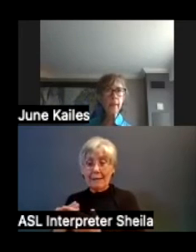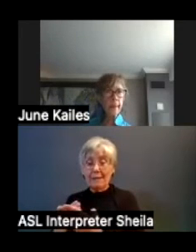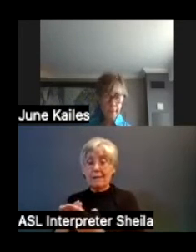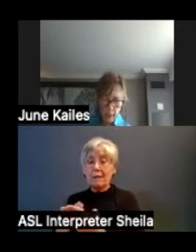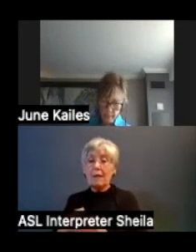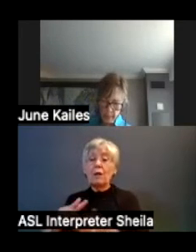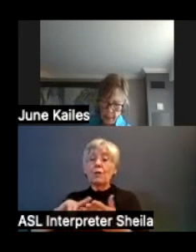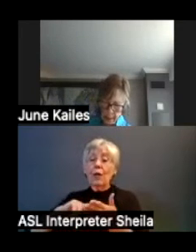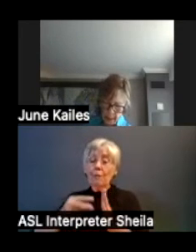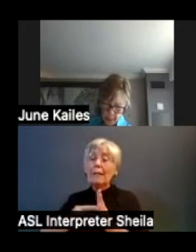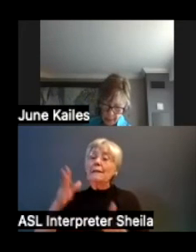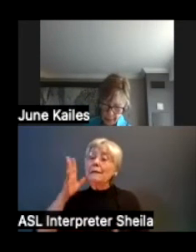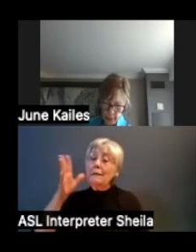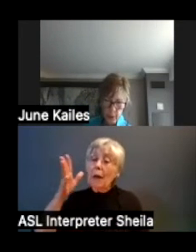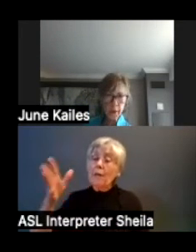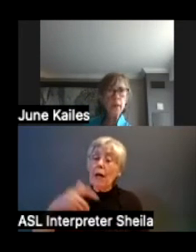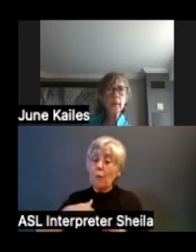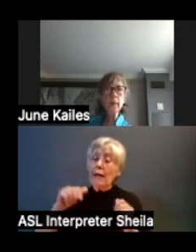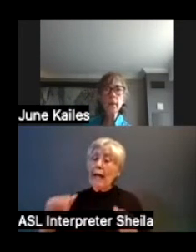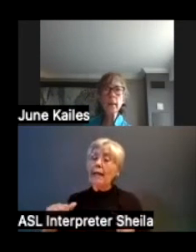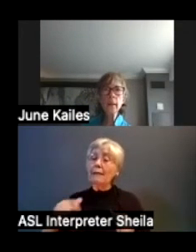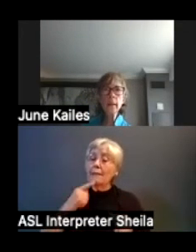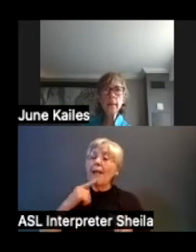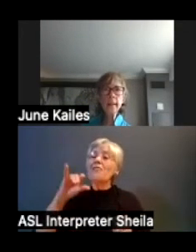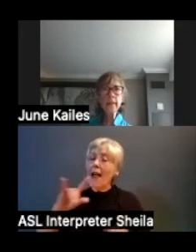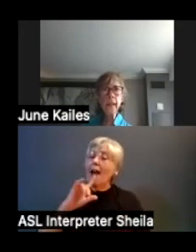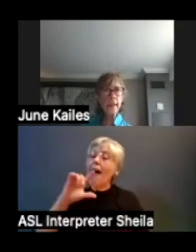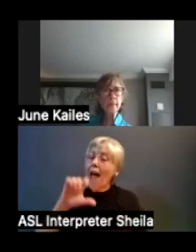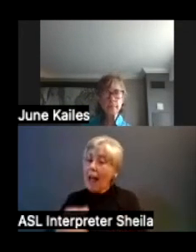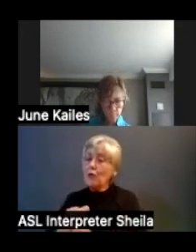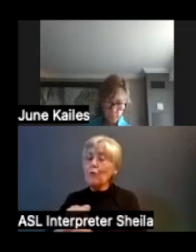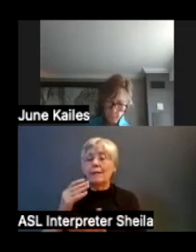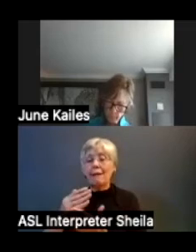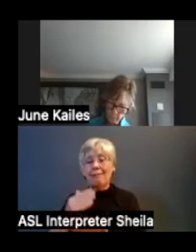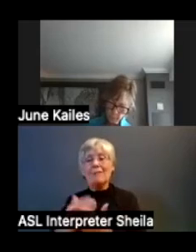can claim them as lessons learned. Next slide.